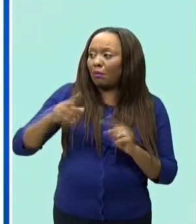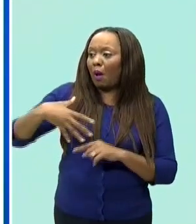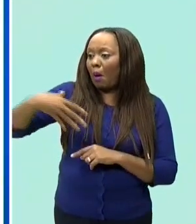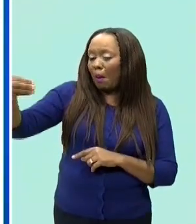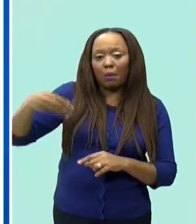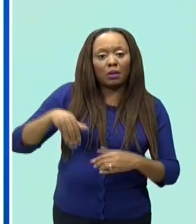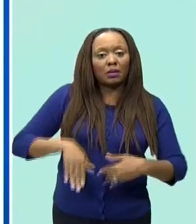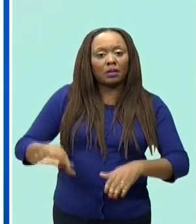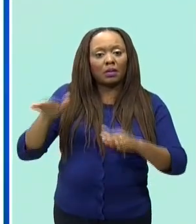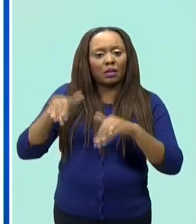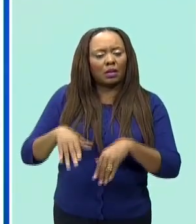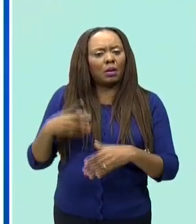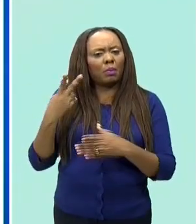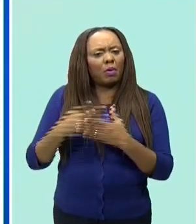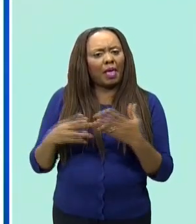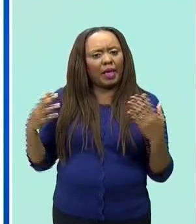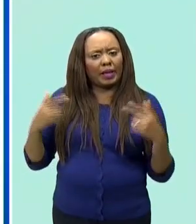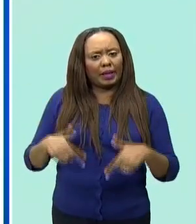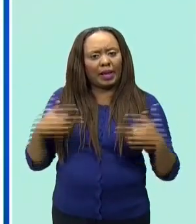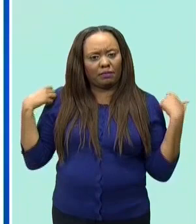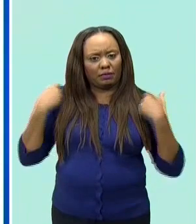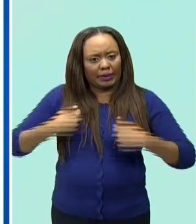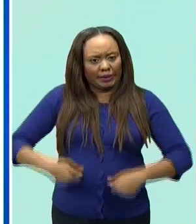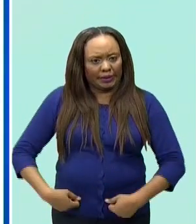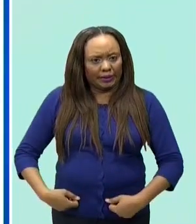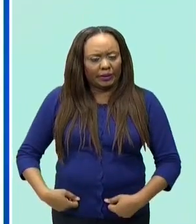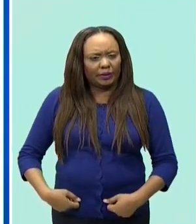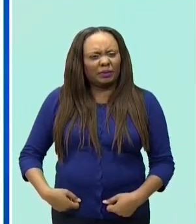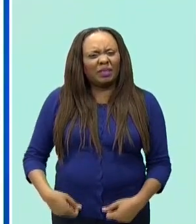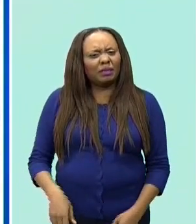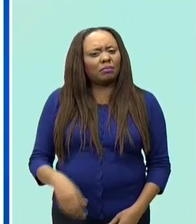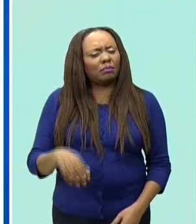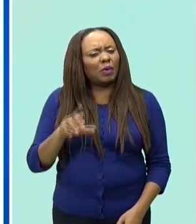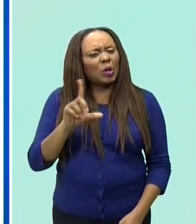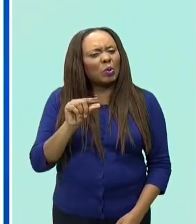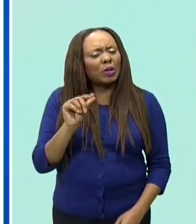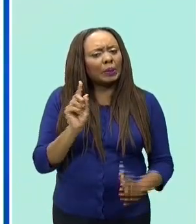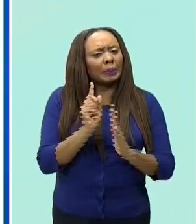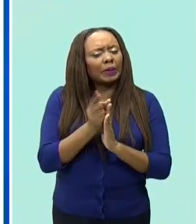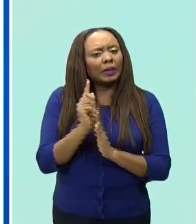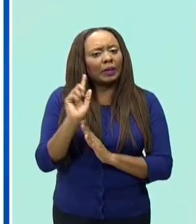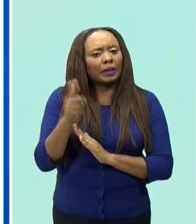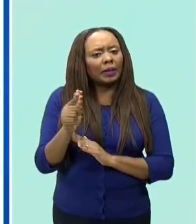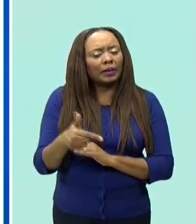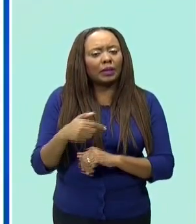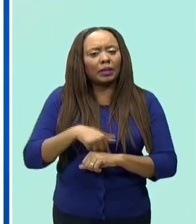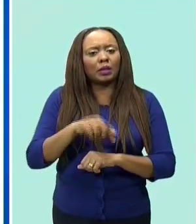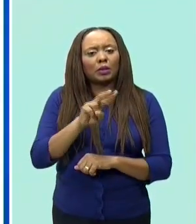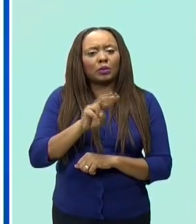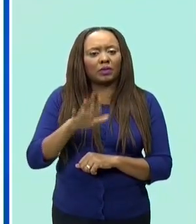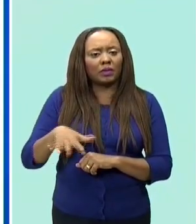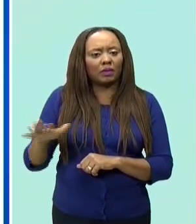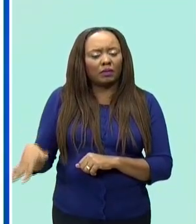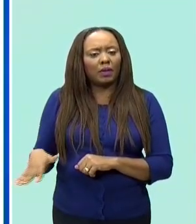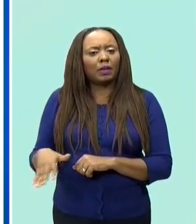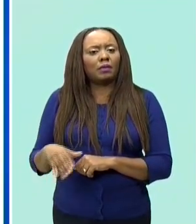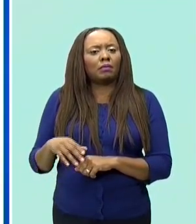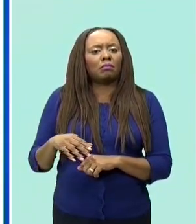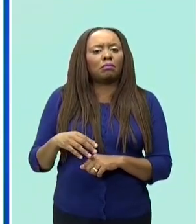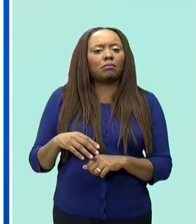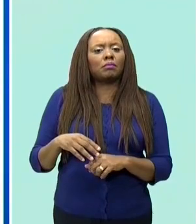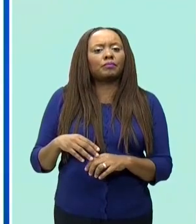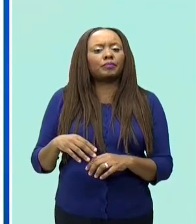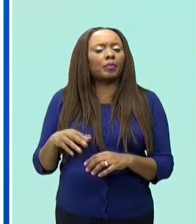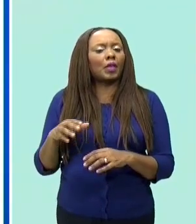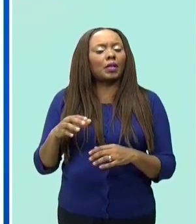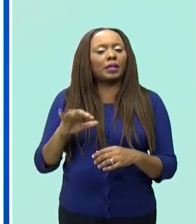they were both wearing life jackets. Then about 20 minutes later, after they did not return, the operator became worried and contacted other